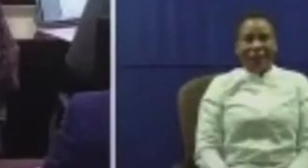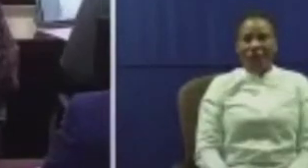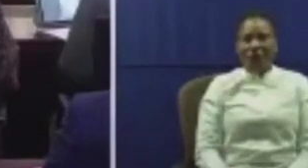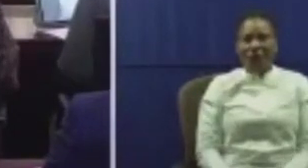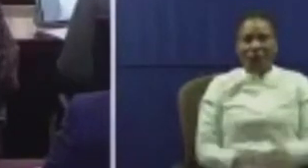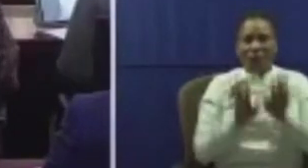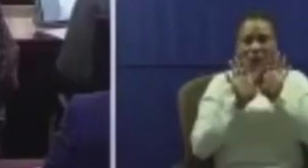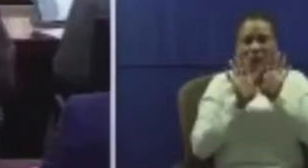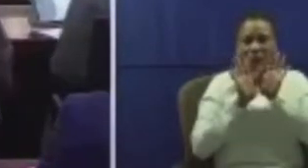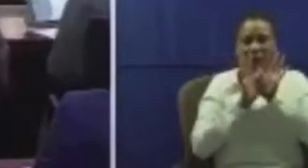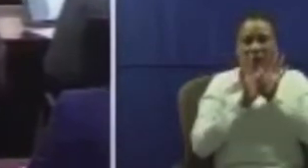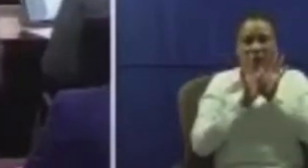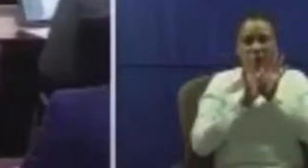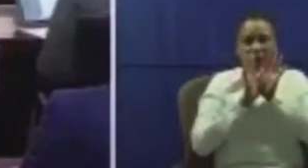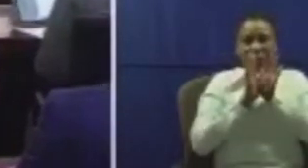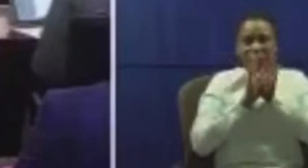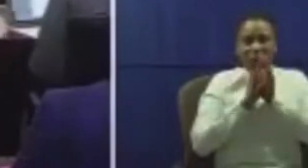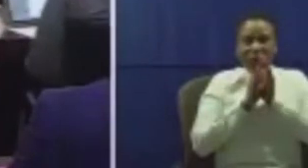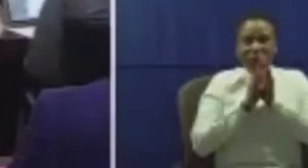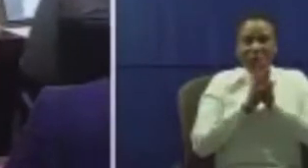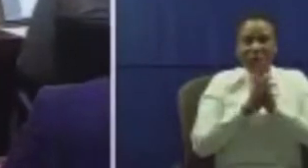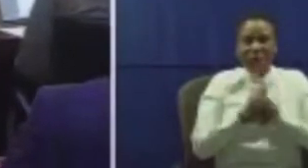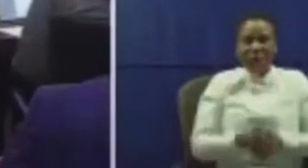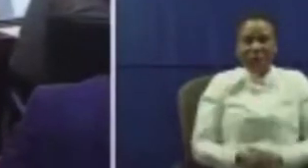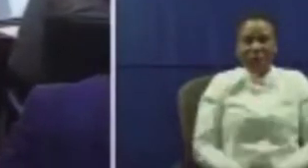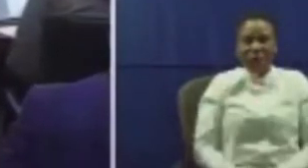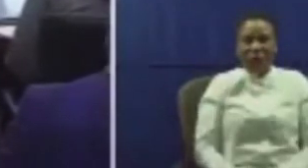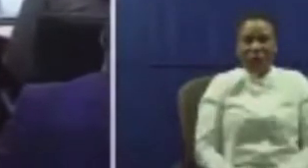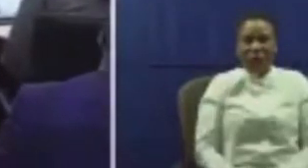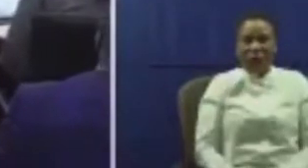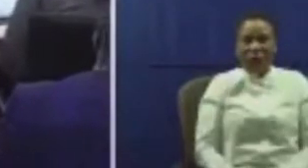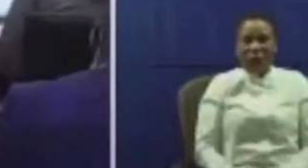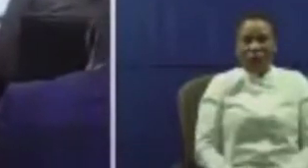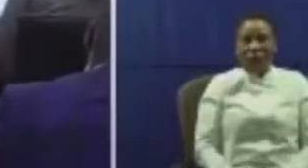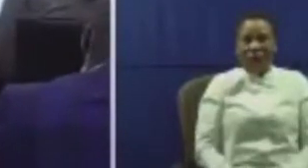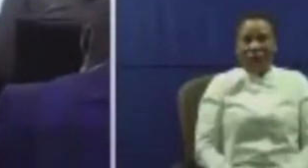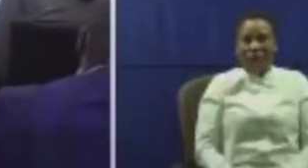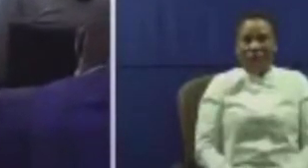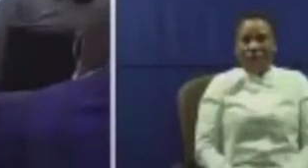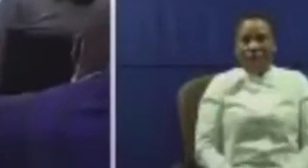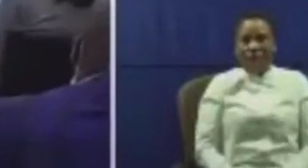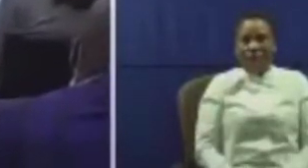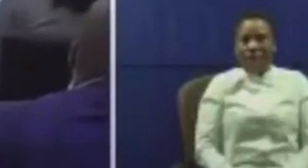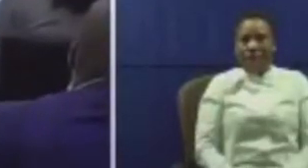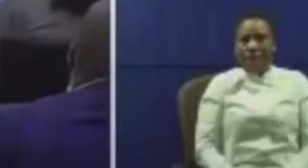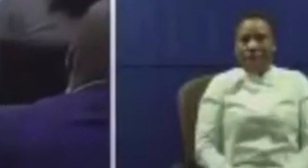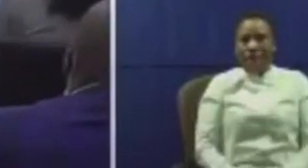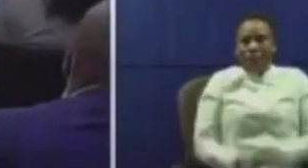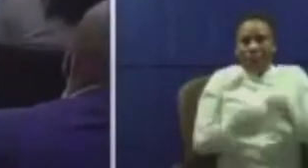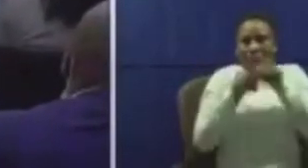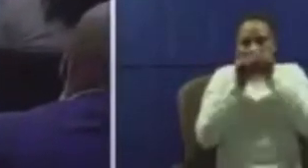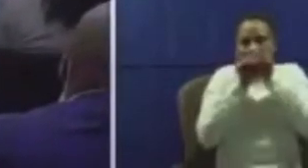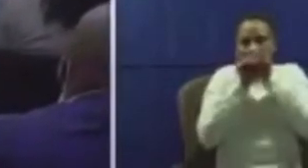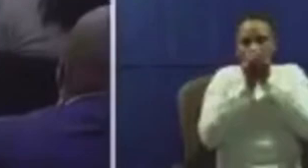Honorable Tafeni. Honorable Tafeni. What is this thing you are doing now? Honorable Tafeni.